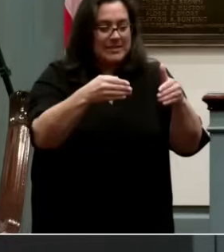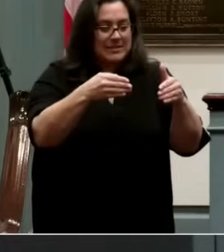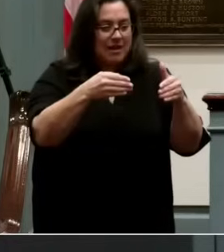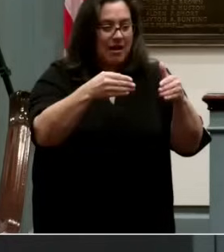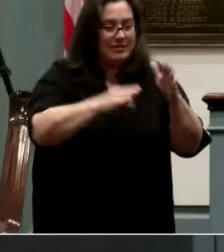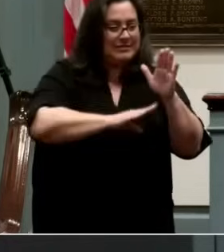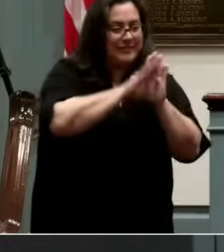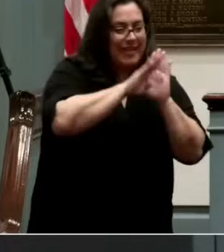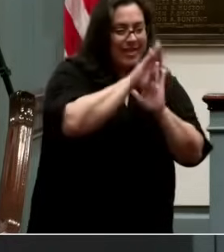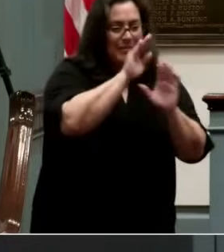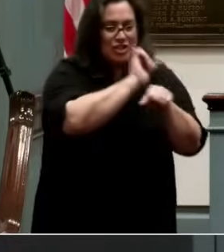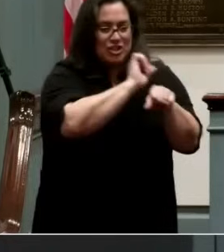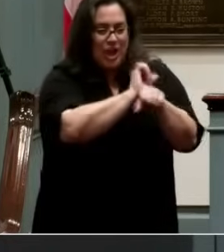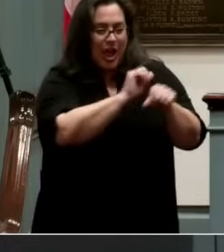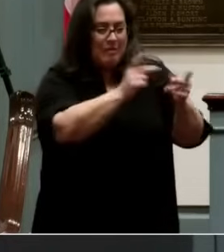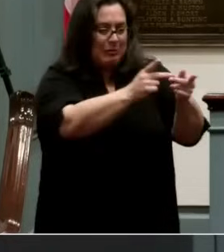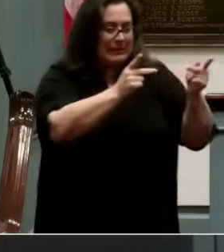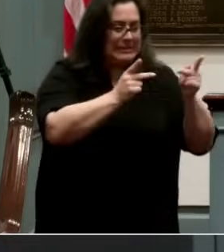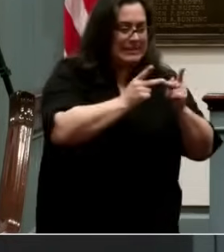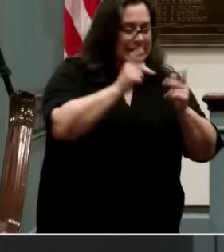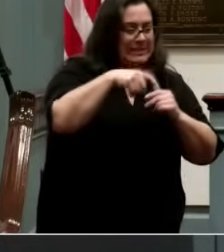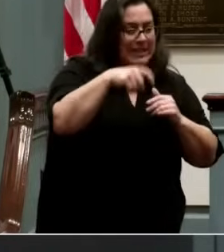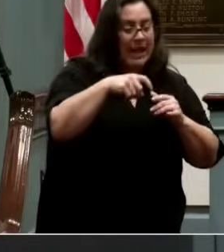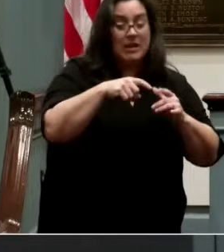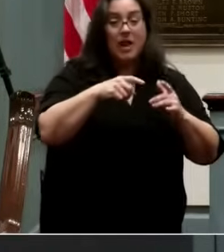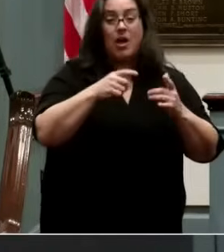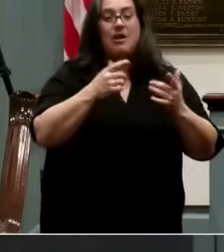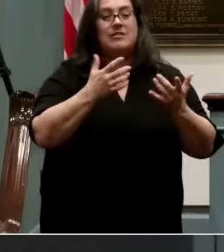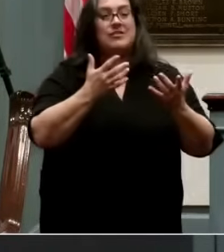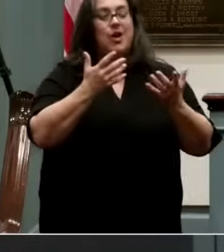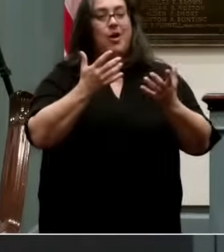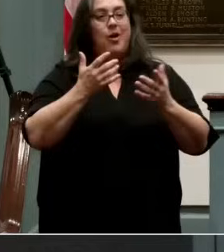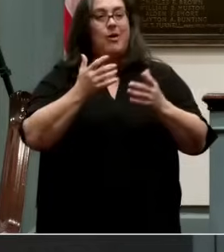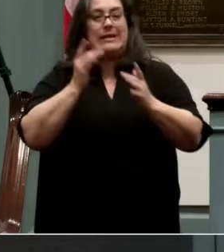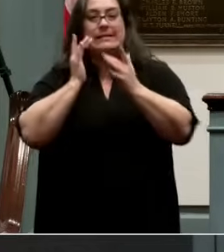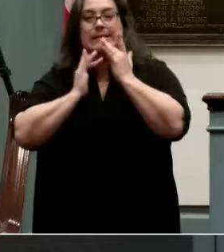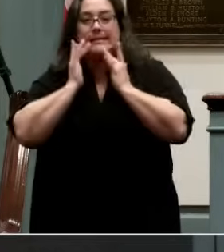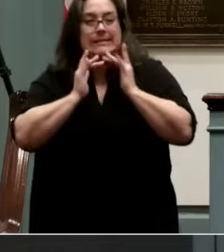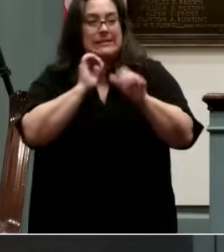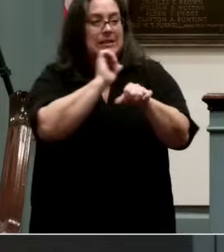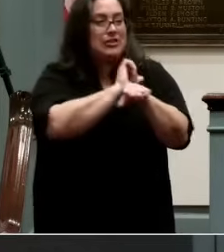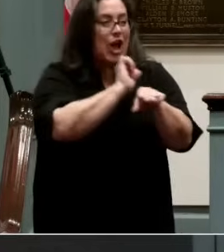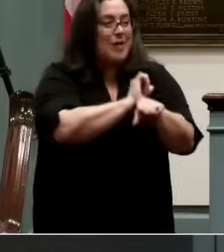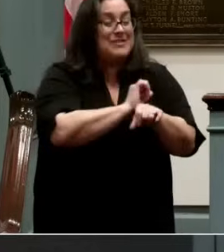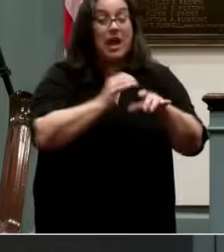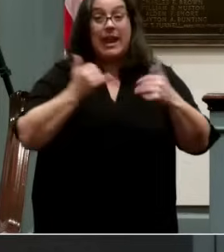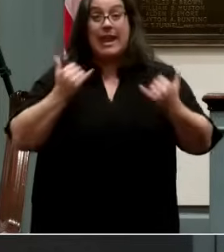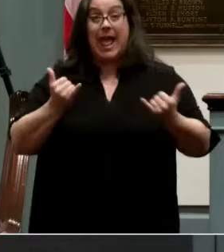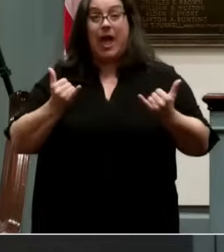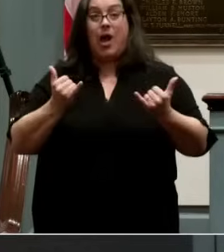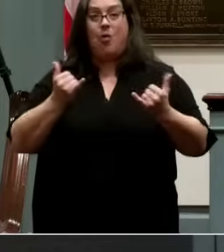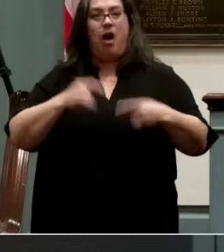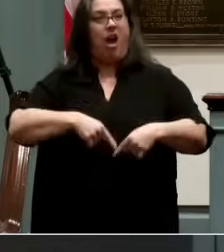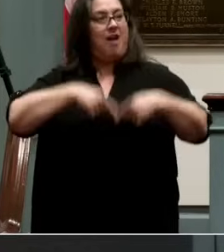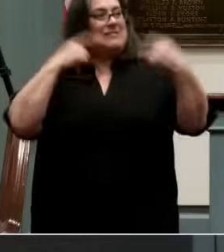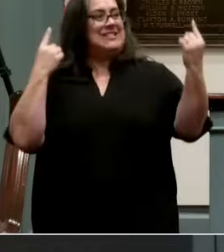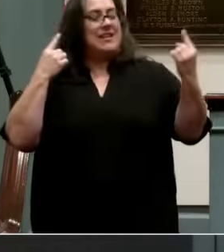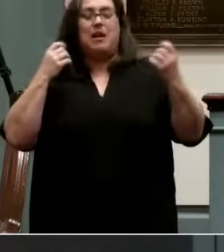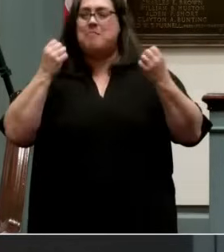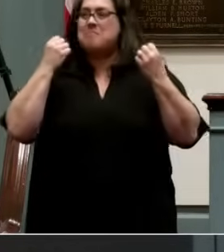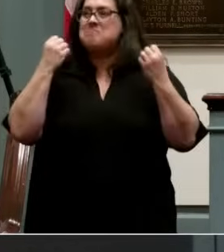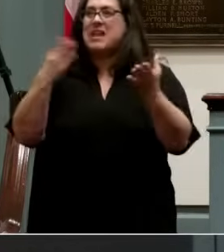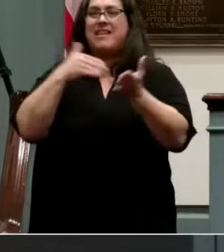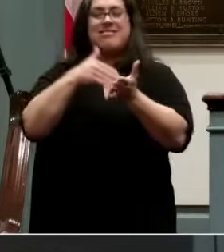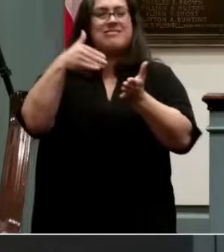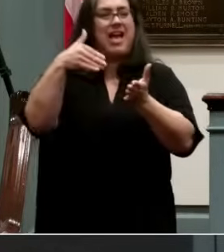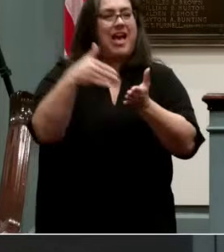for work than jobs available. Today, it's just the opposite. We have thousands more job openings than we have